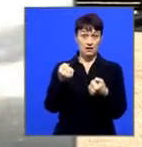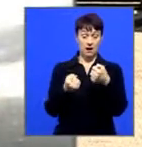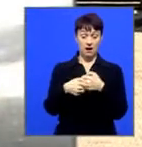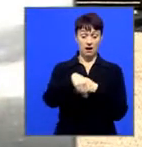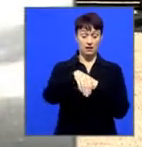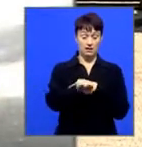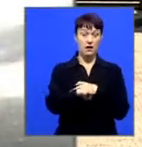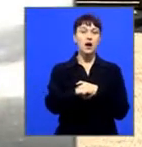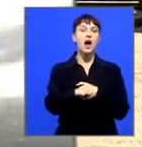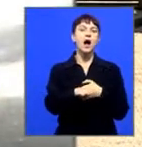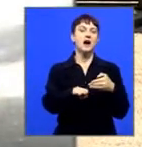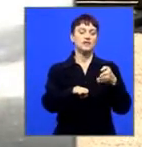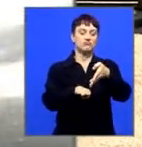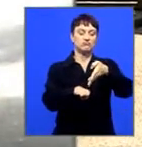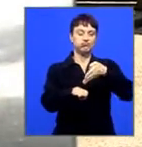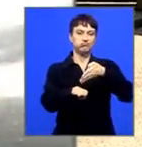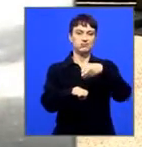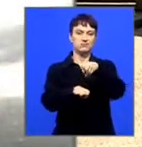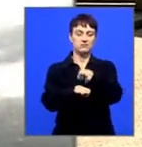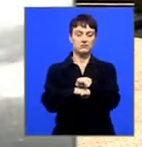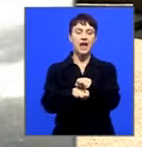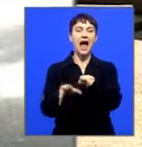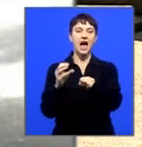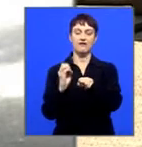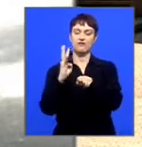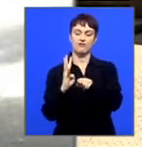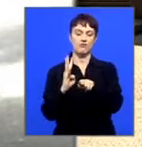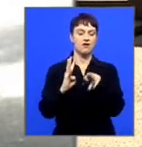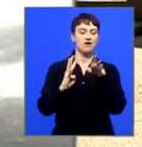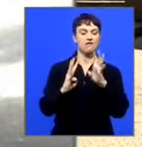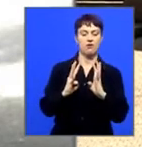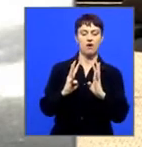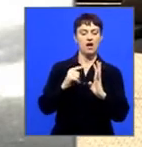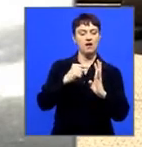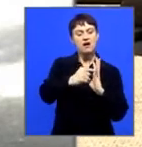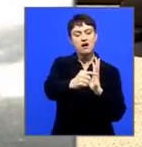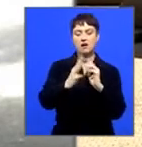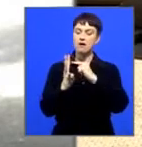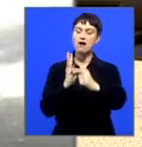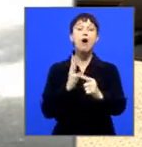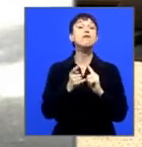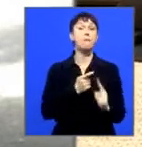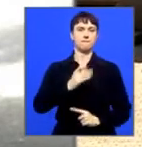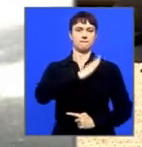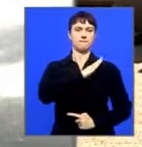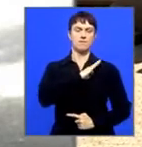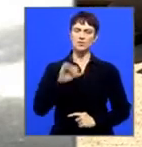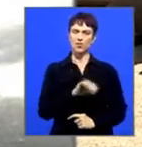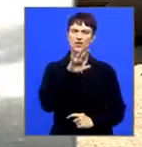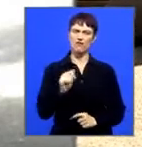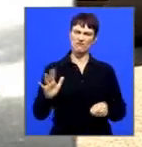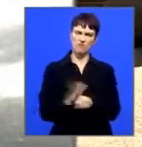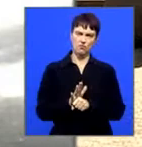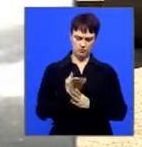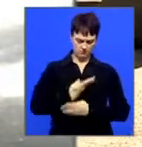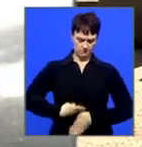by 8 pallbearers, and these pallbearers represent the branches of the armed forces, all of them in full